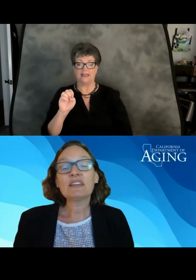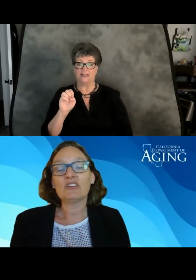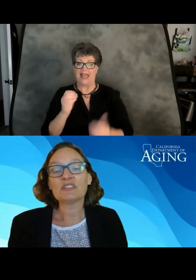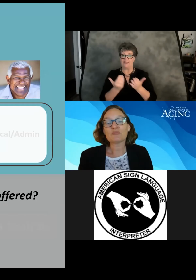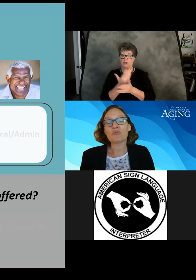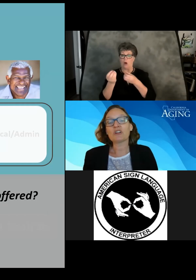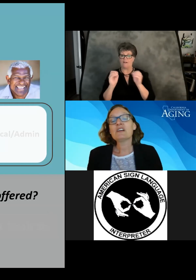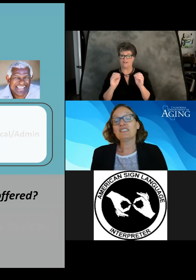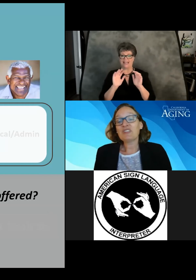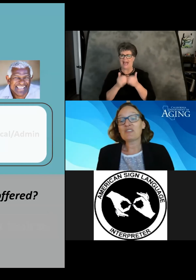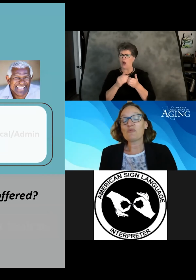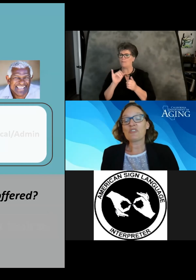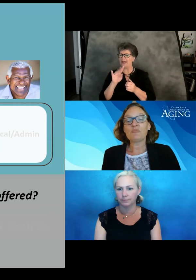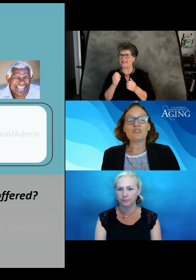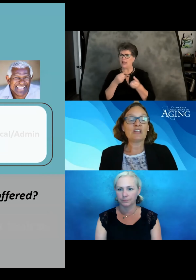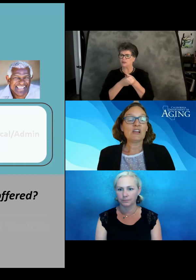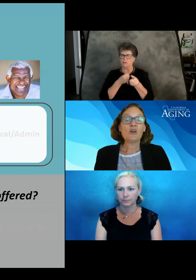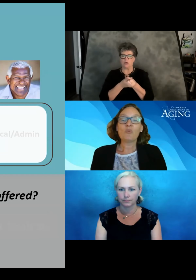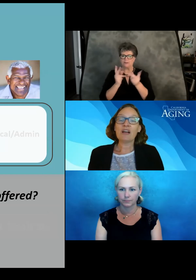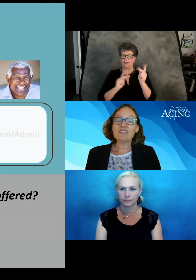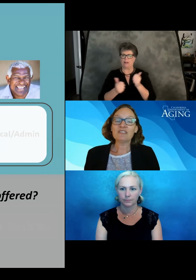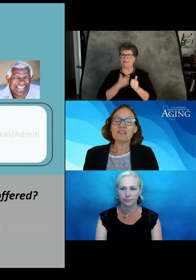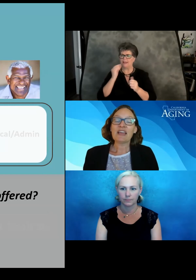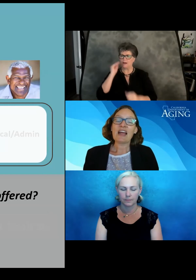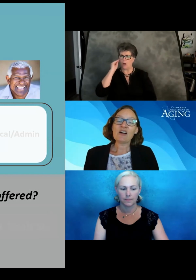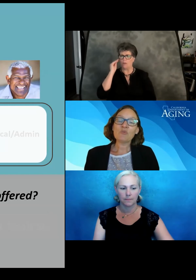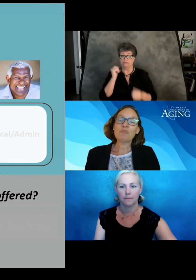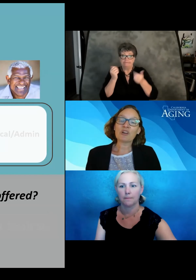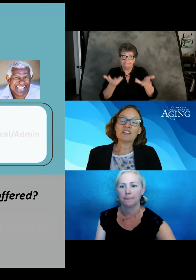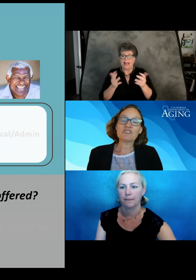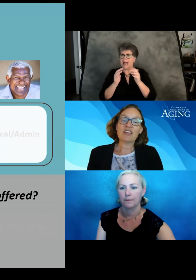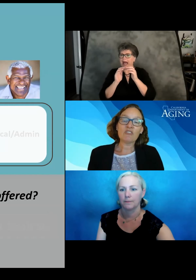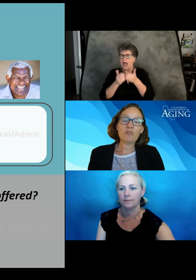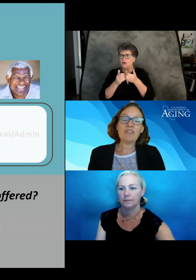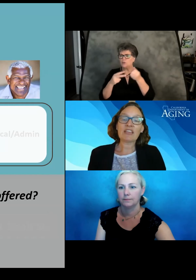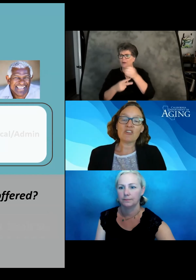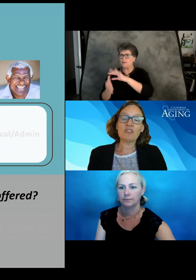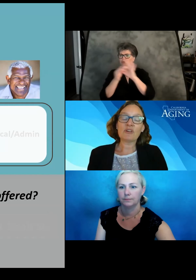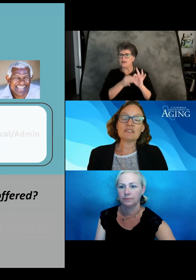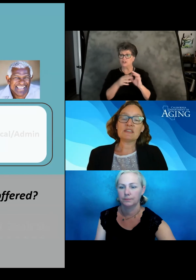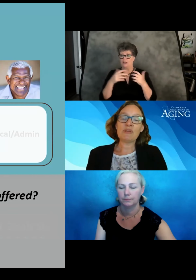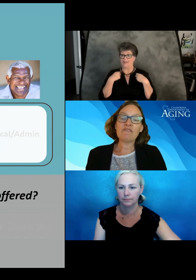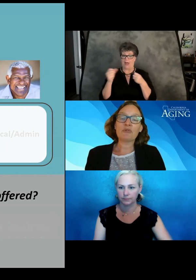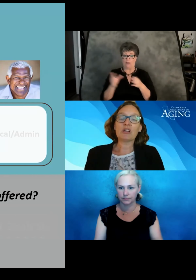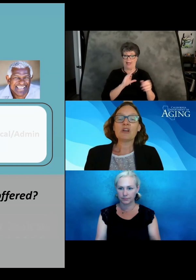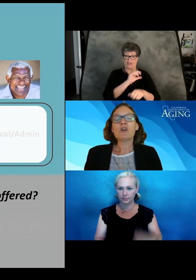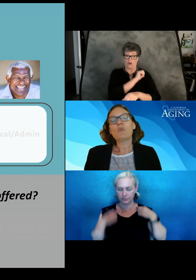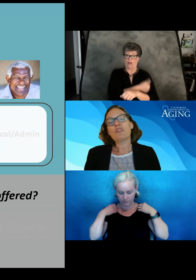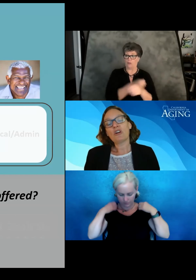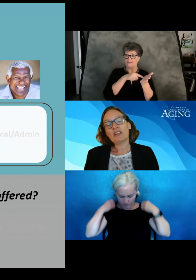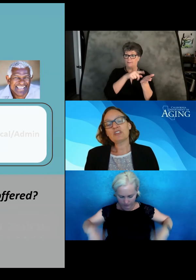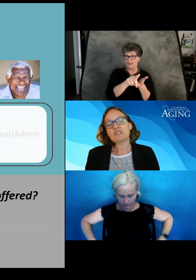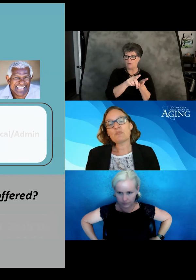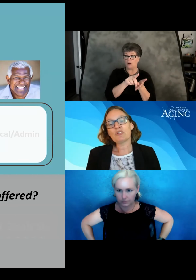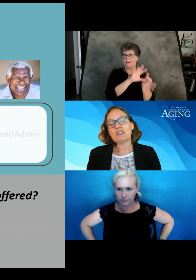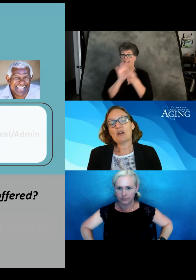how Medicare can support living at home in the community. Well, how do we bridge the health plan that can authorize it and pay for it with